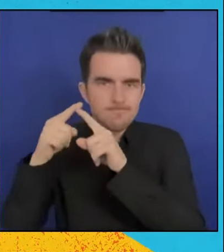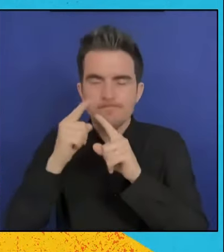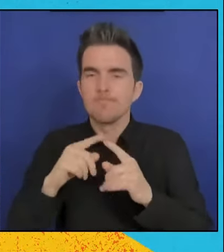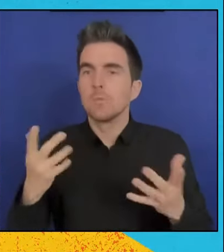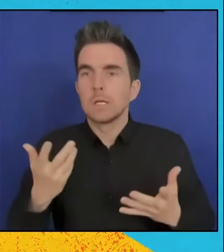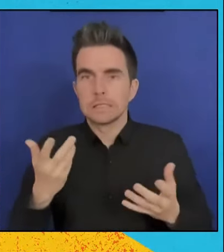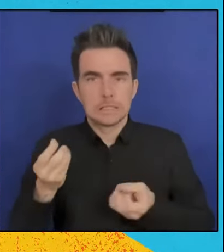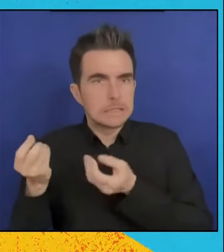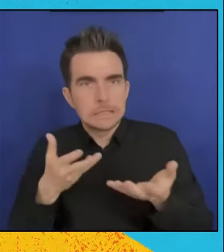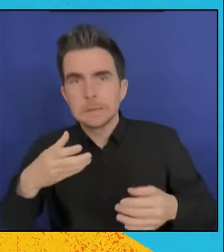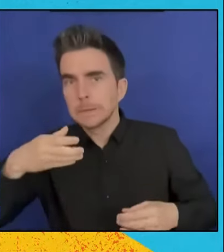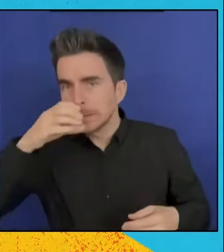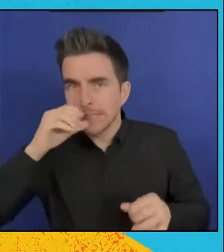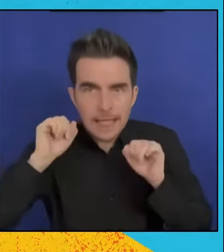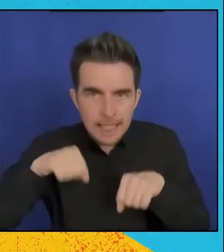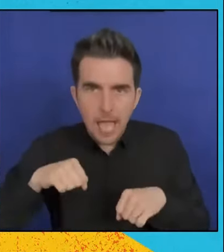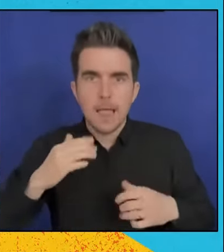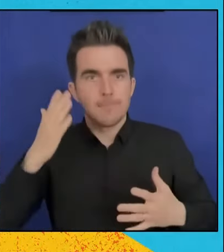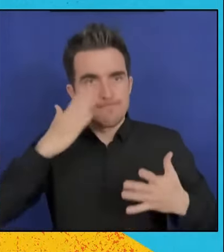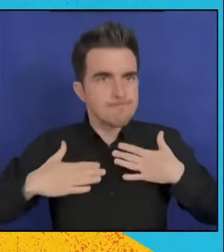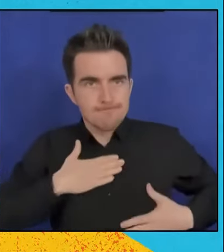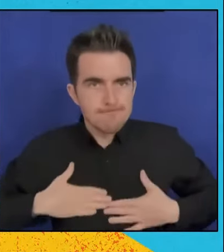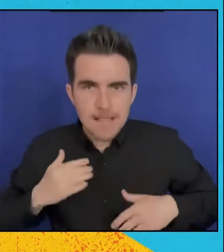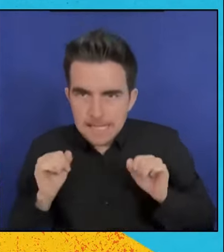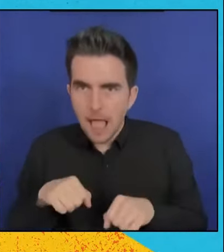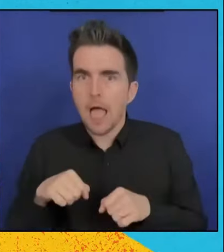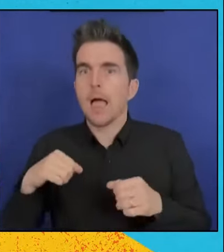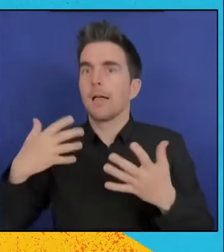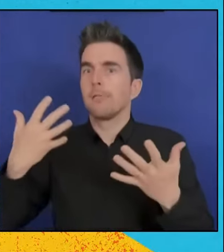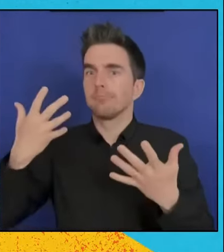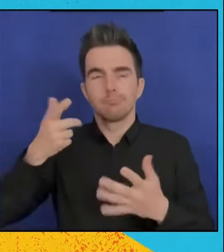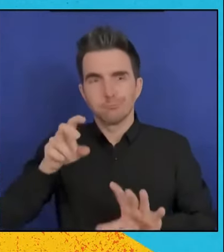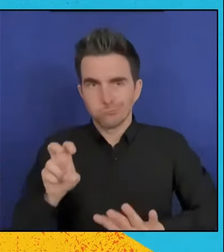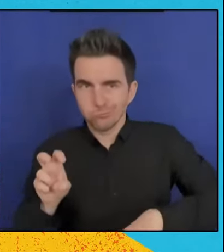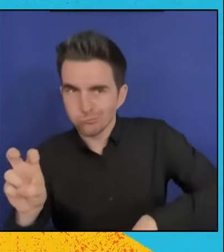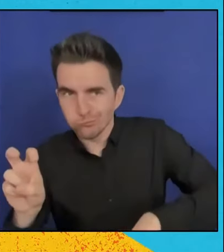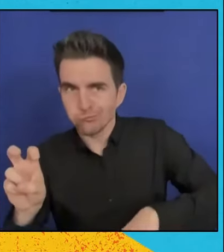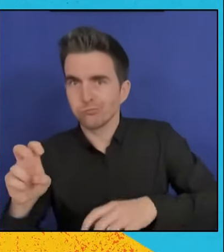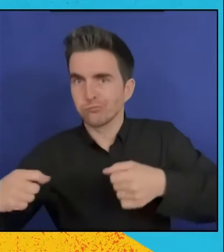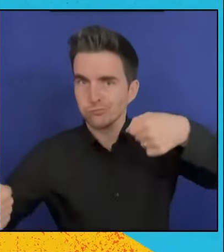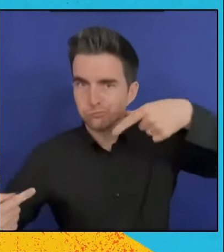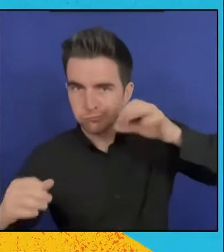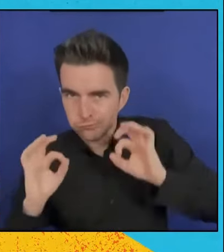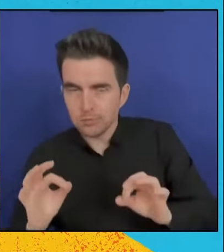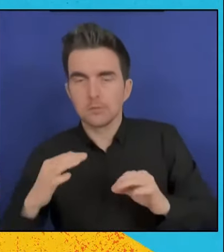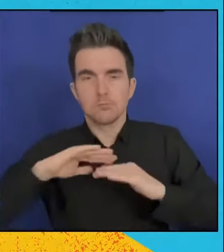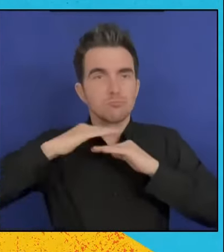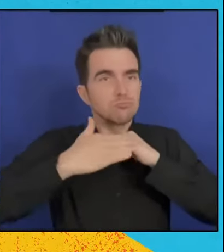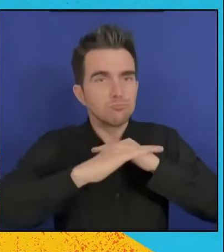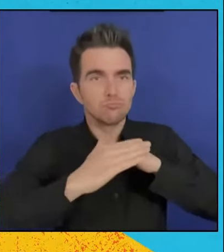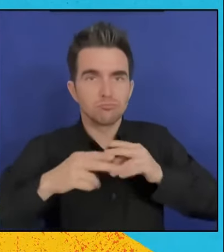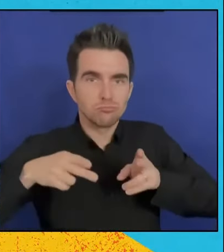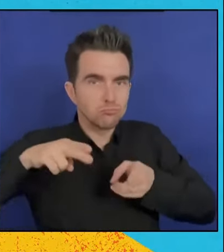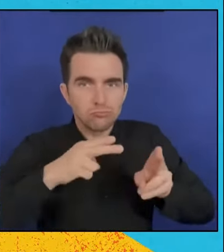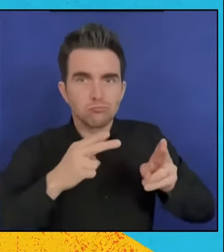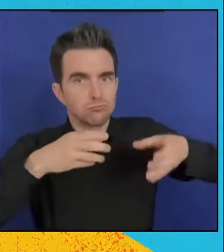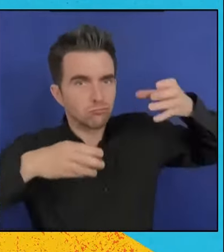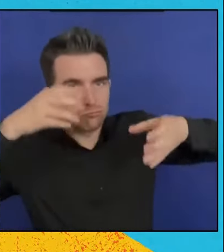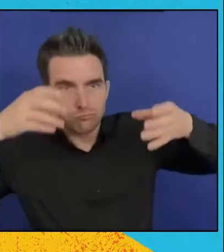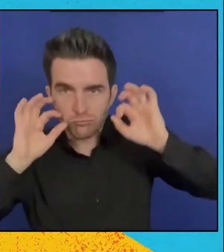political institutions. Dear ministers, member states, young people represented, I am standing here today